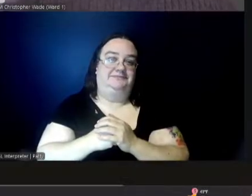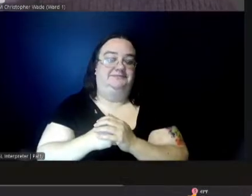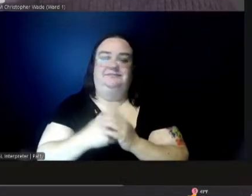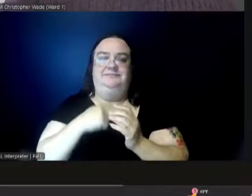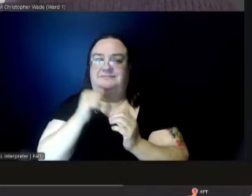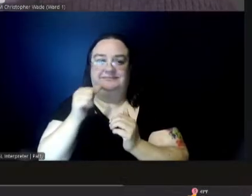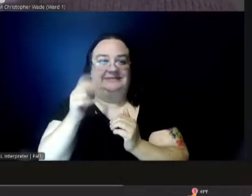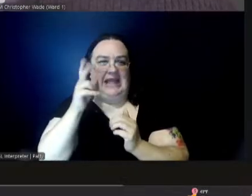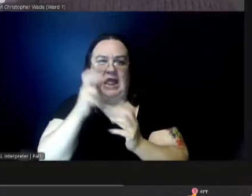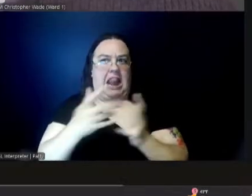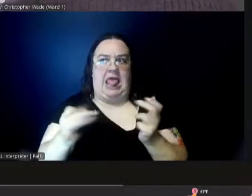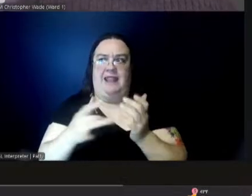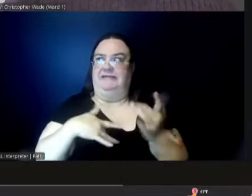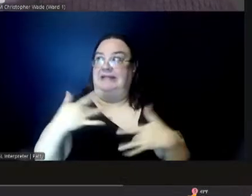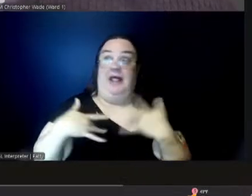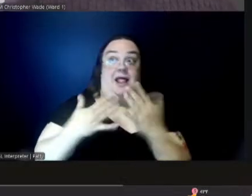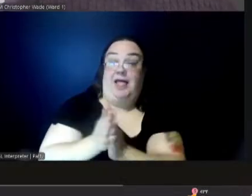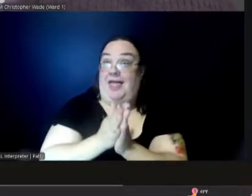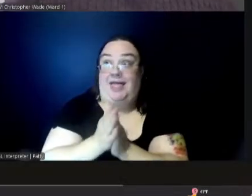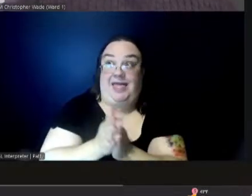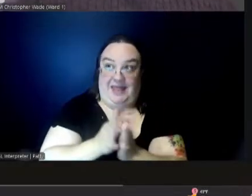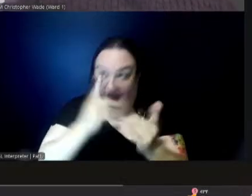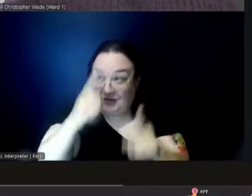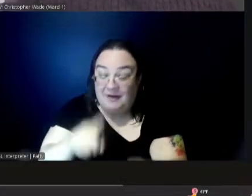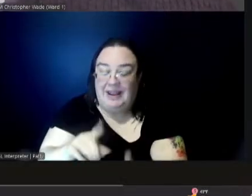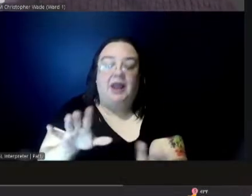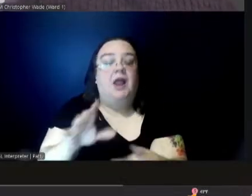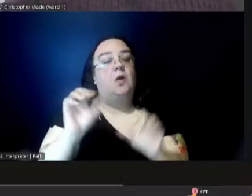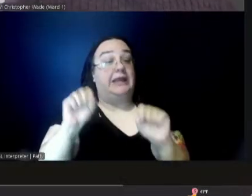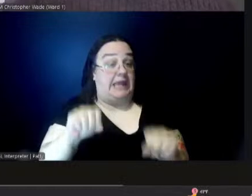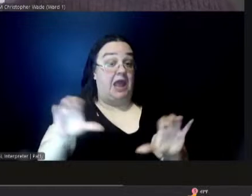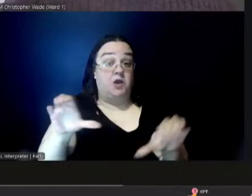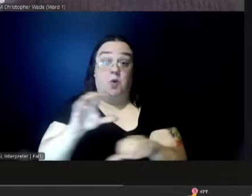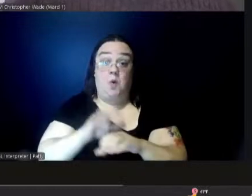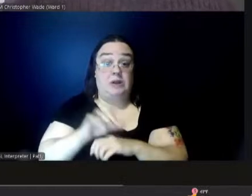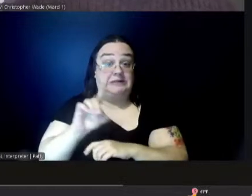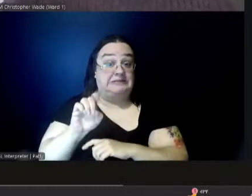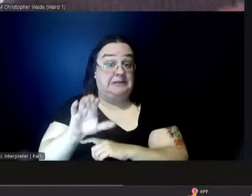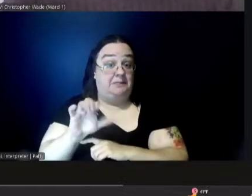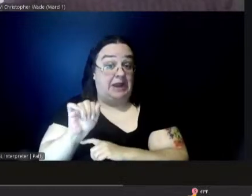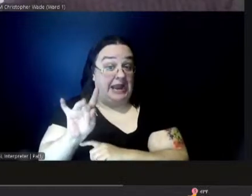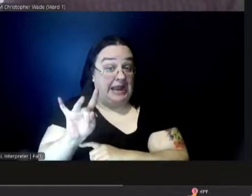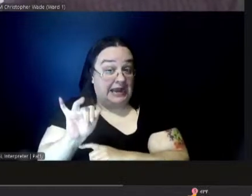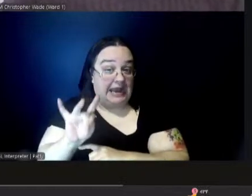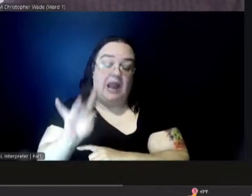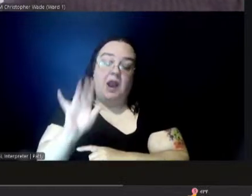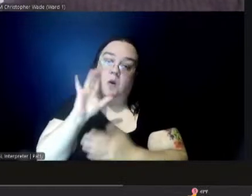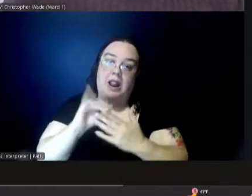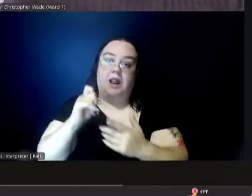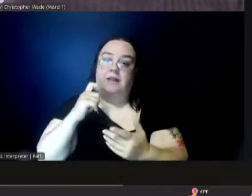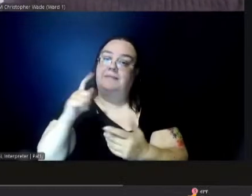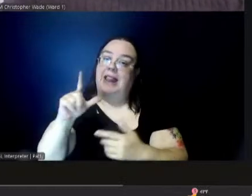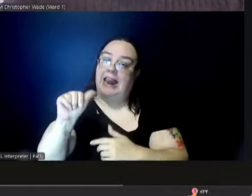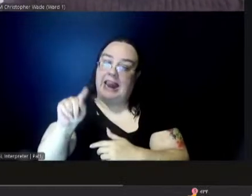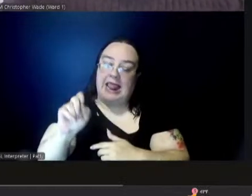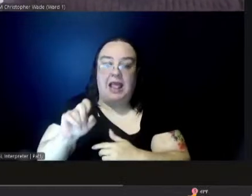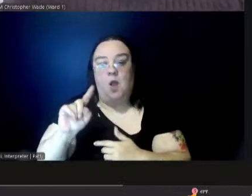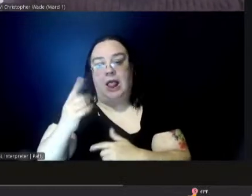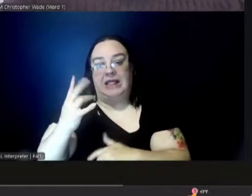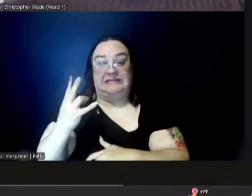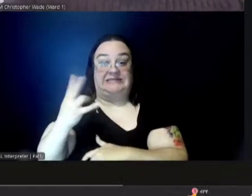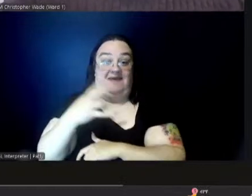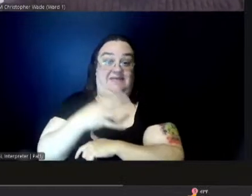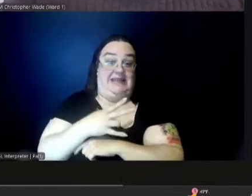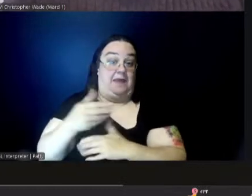of enthusiasm for that. We could do the 18th. It's getting a little late. It's only 7 days before